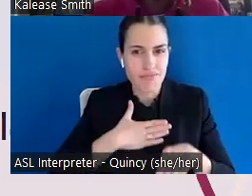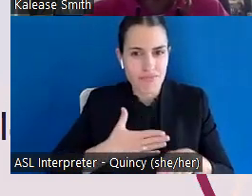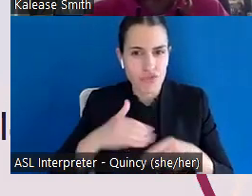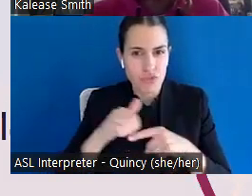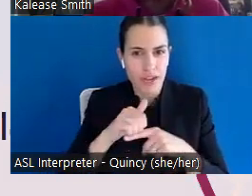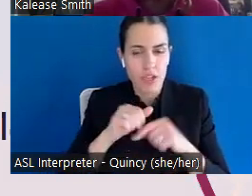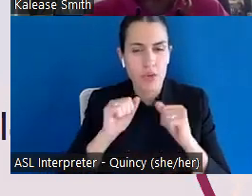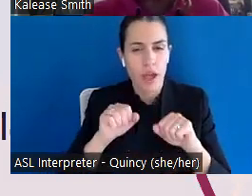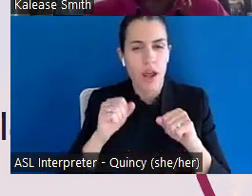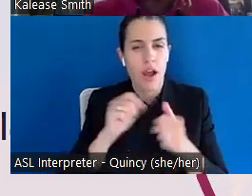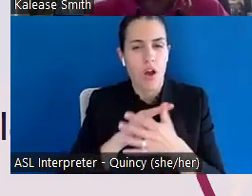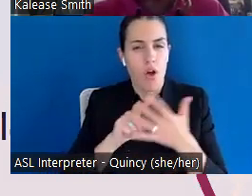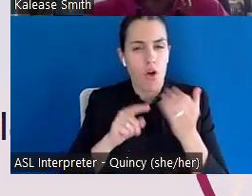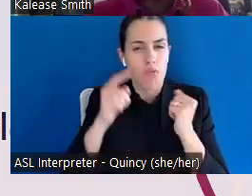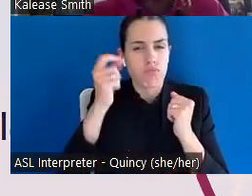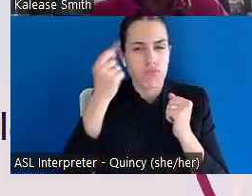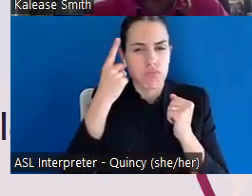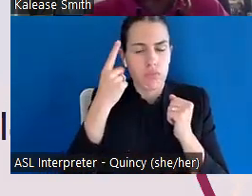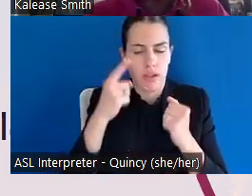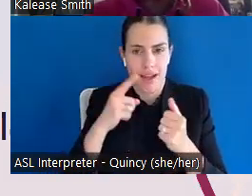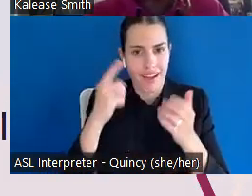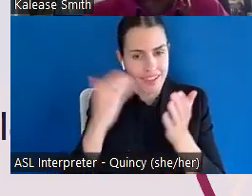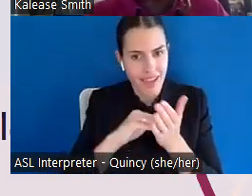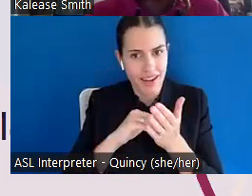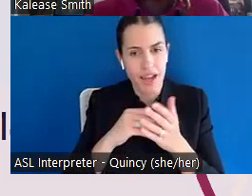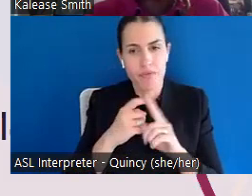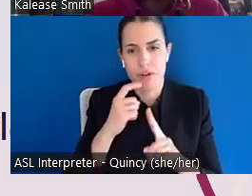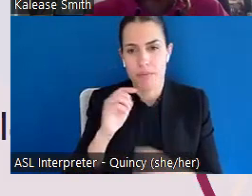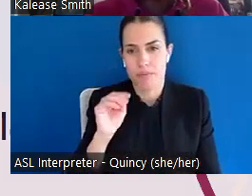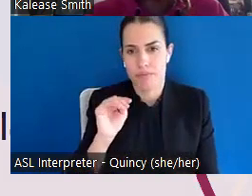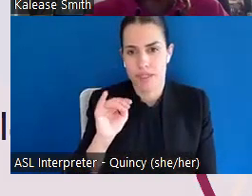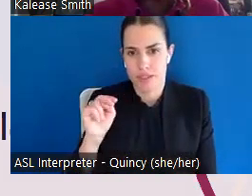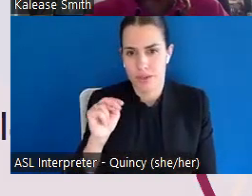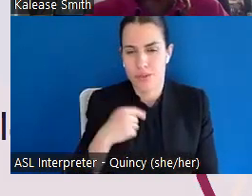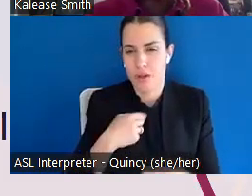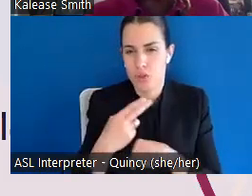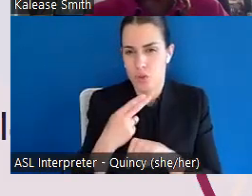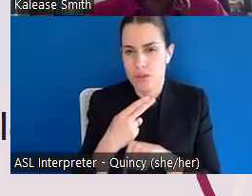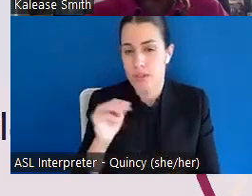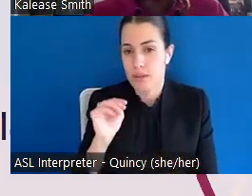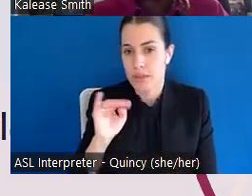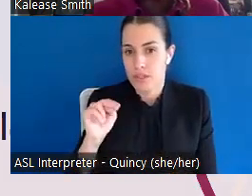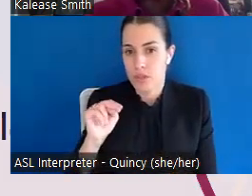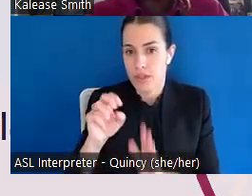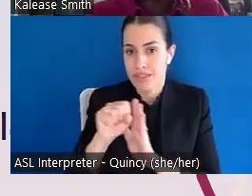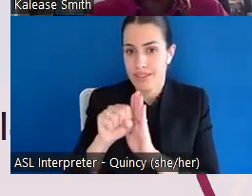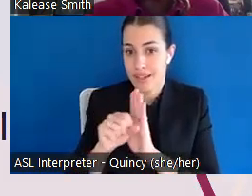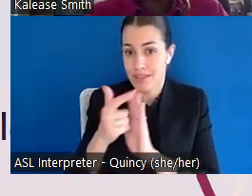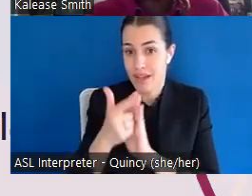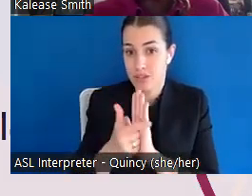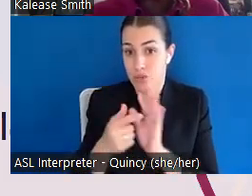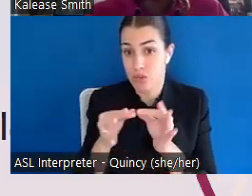digestible, because just think, for example, again, I'm from Minnesota, so I'm going to use, for example, a Minnesota state statute might